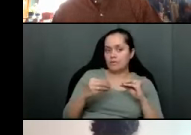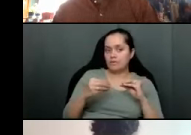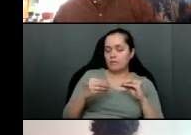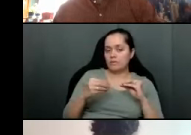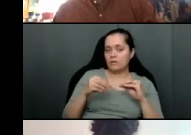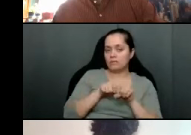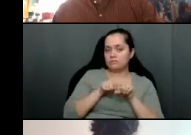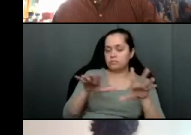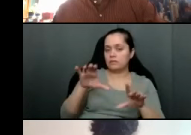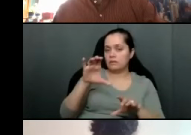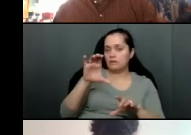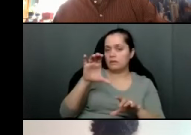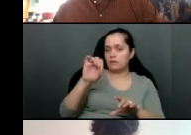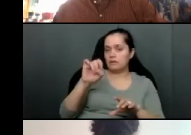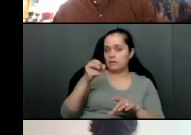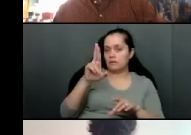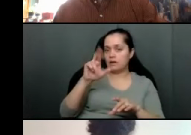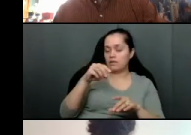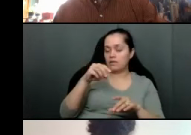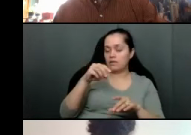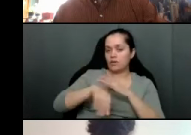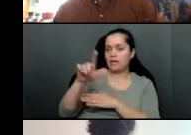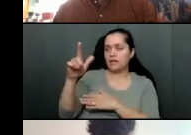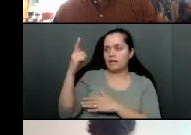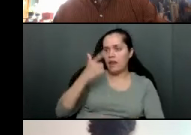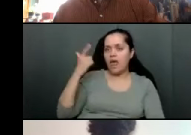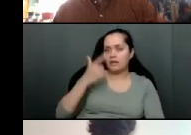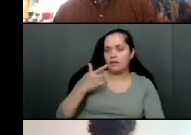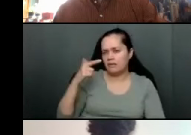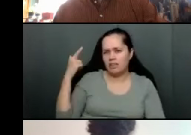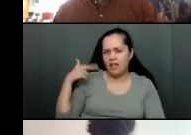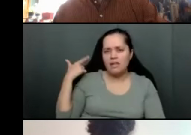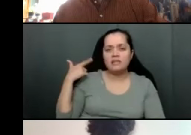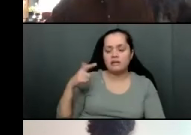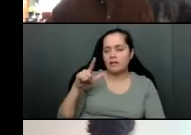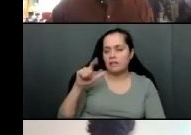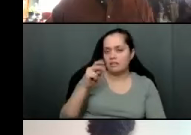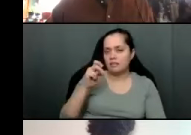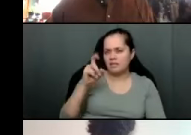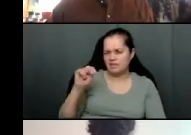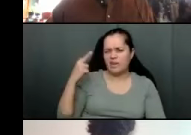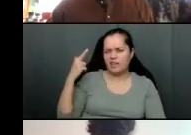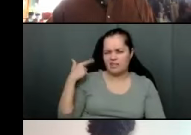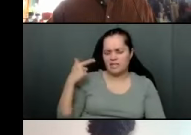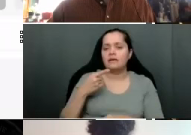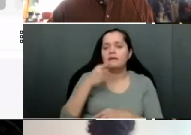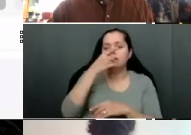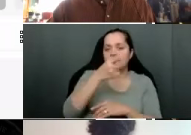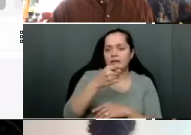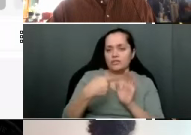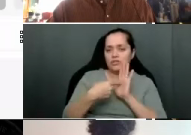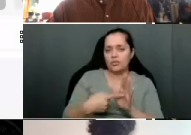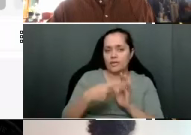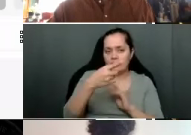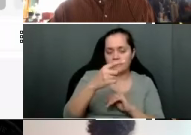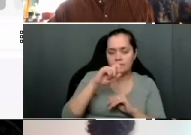of cholera in London. And I have a nice way of showing this.